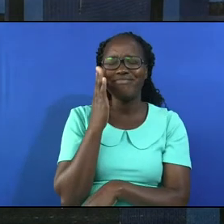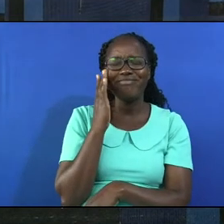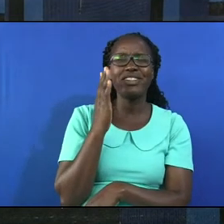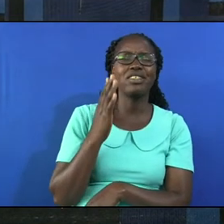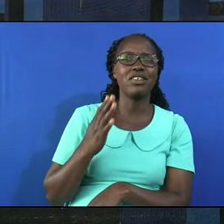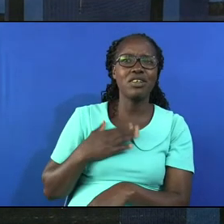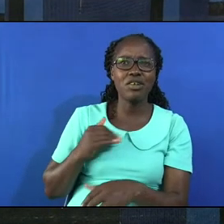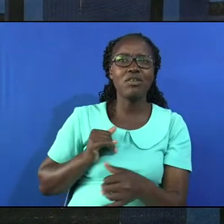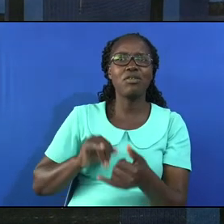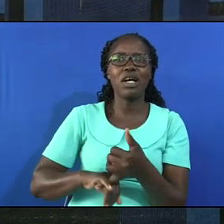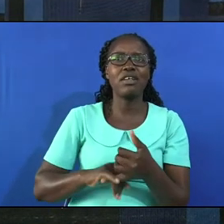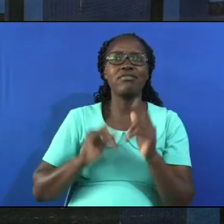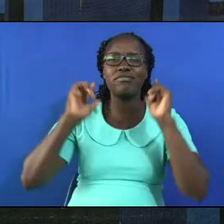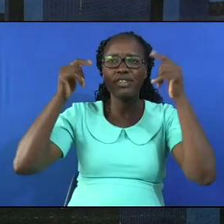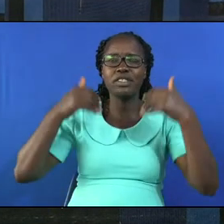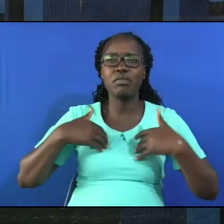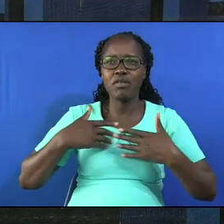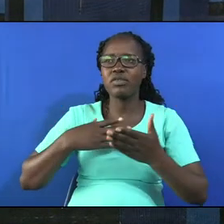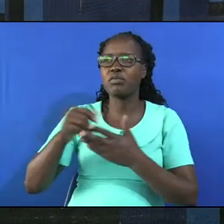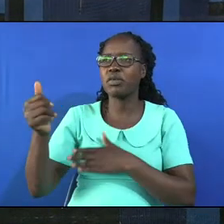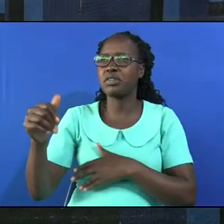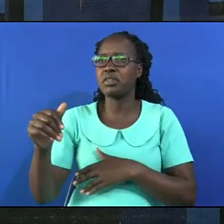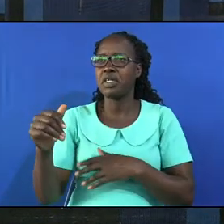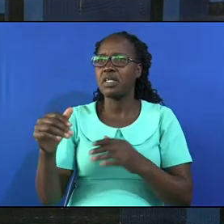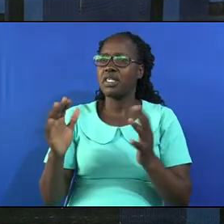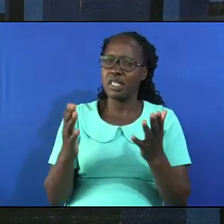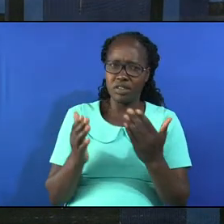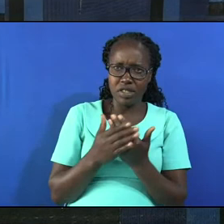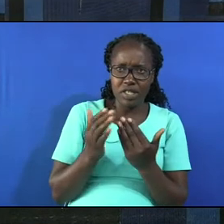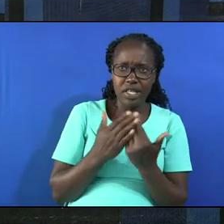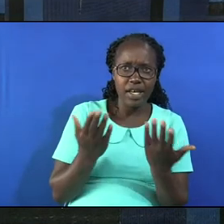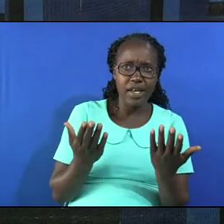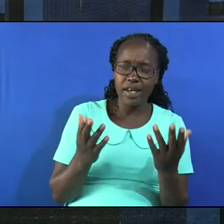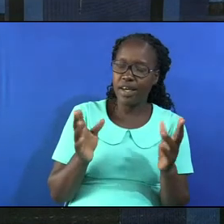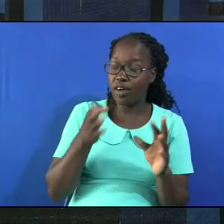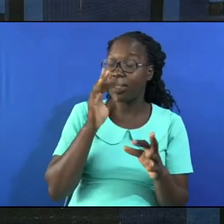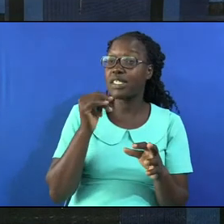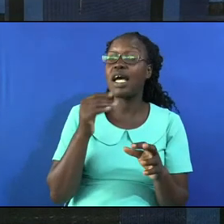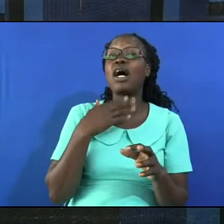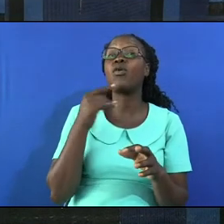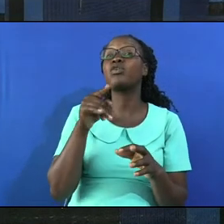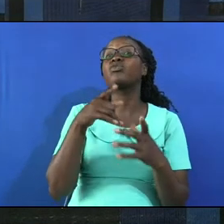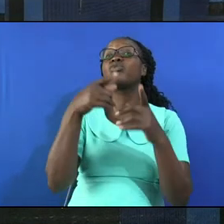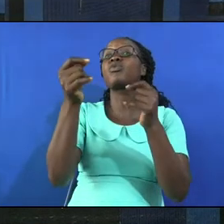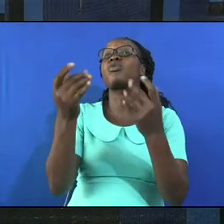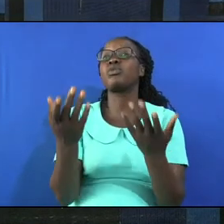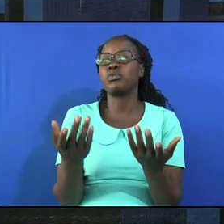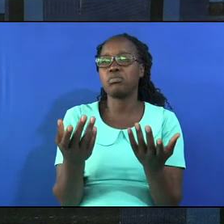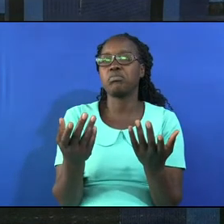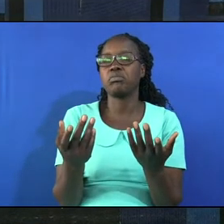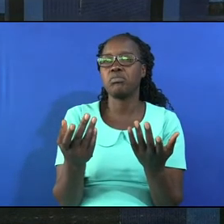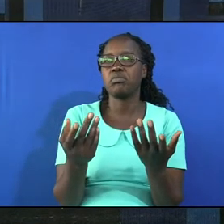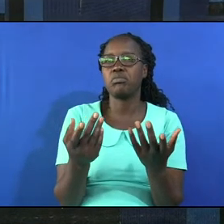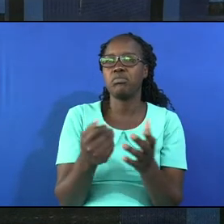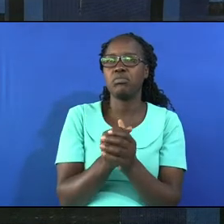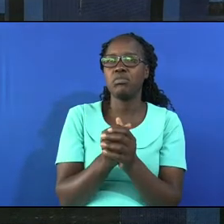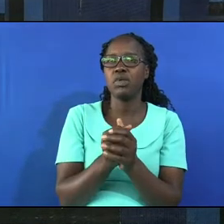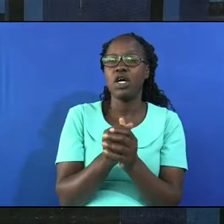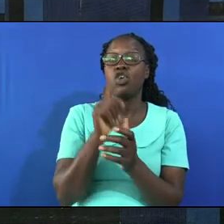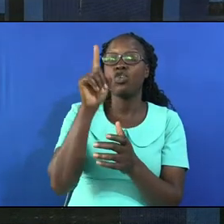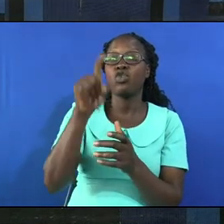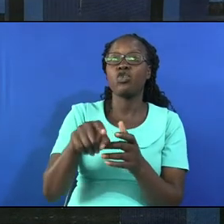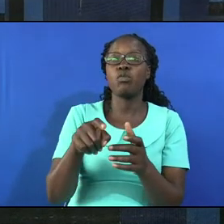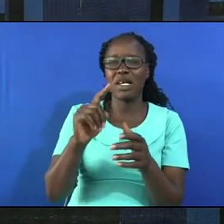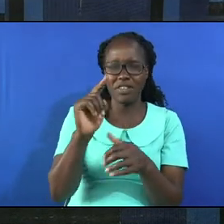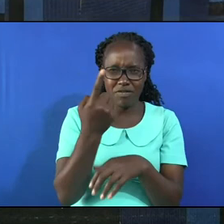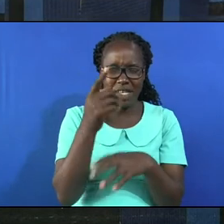My wife has got sheep. She just bought the other day. She's still taking care. God said, I want you to go. You